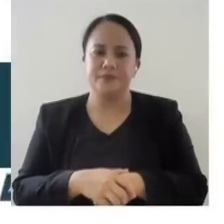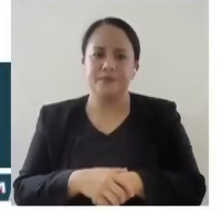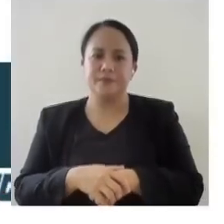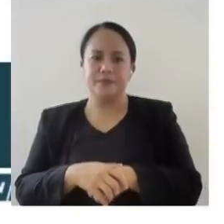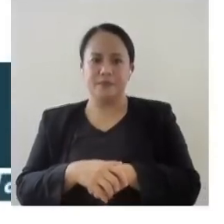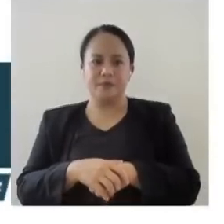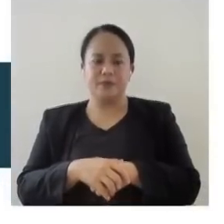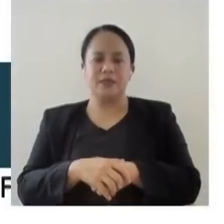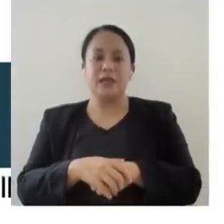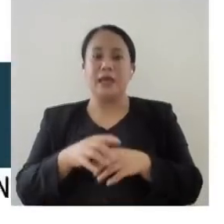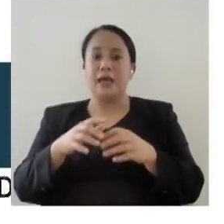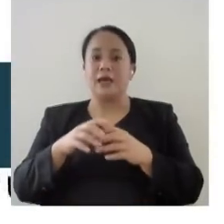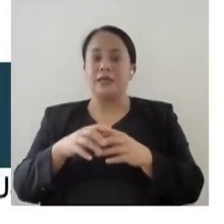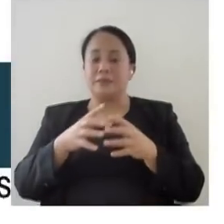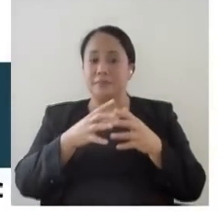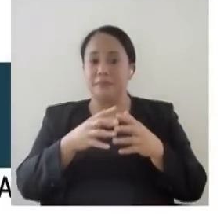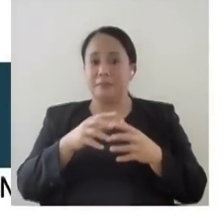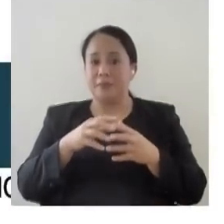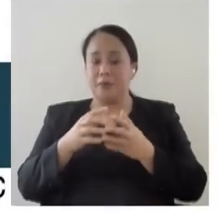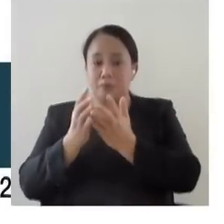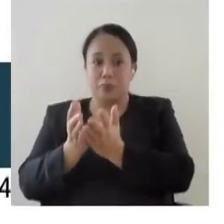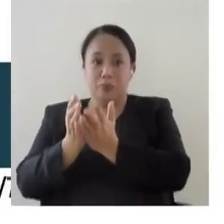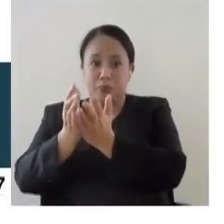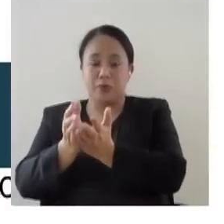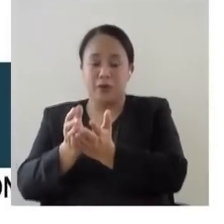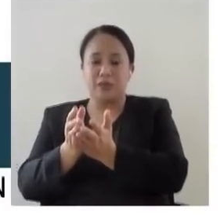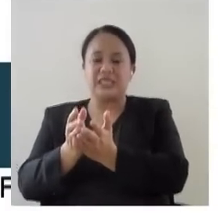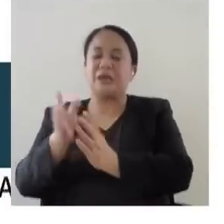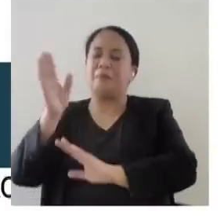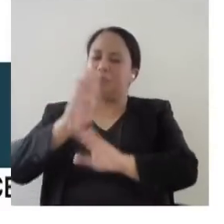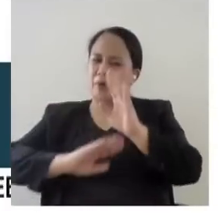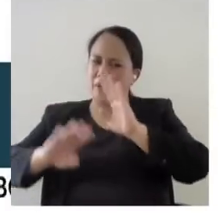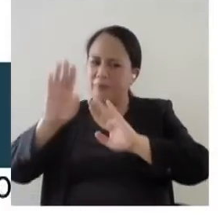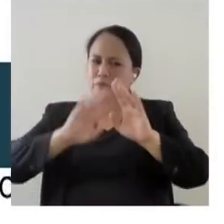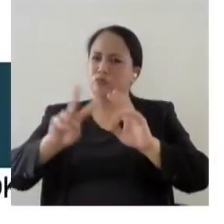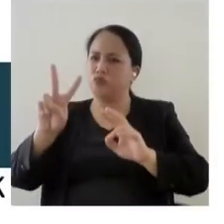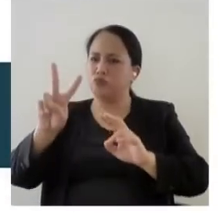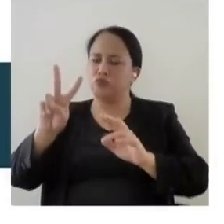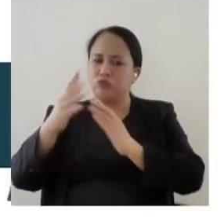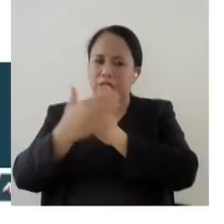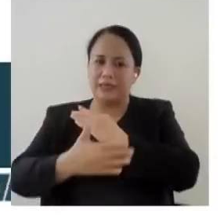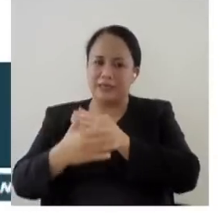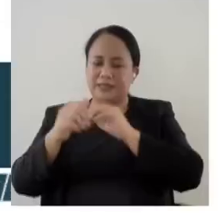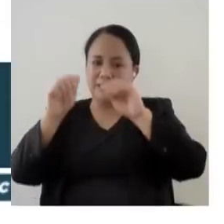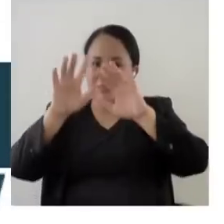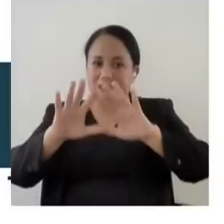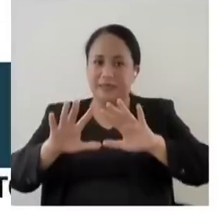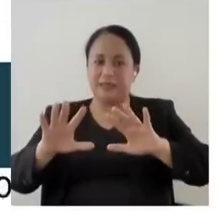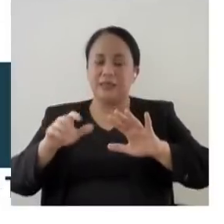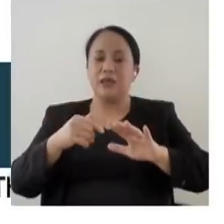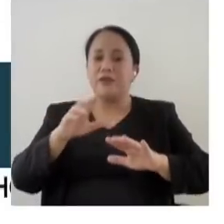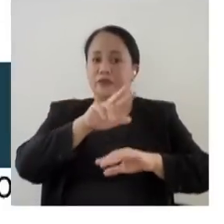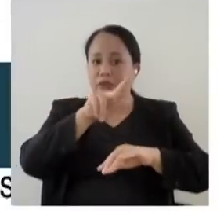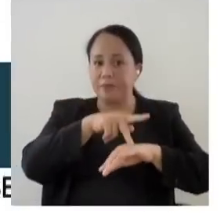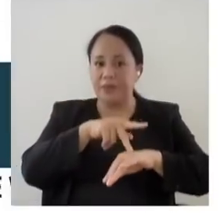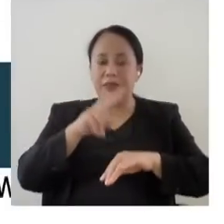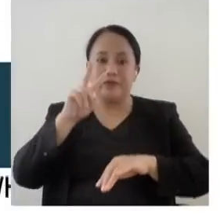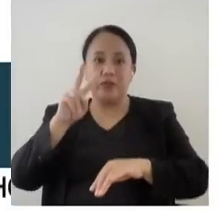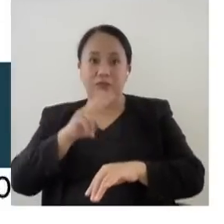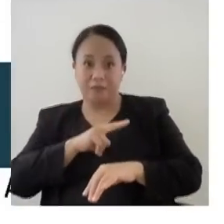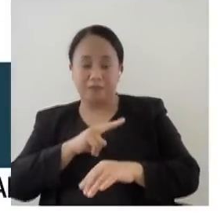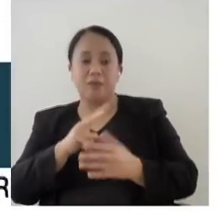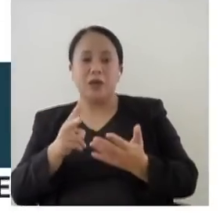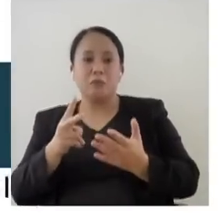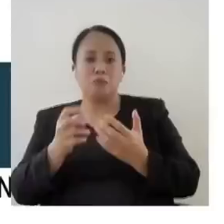The maritime militia is a particular problem for two countries in ASEAN, really the Philippines and Vietnam, and mostly